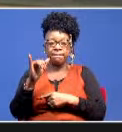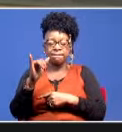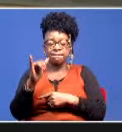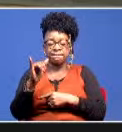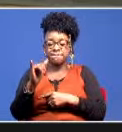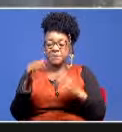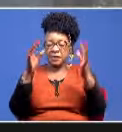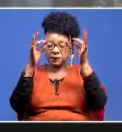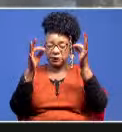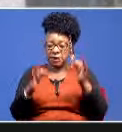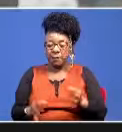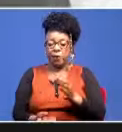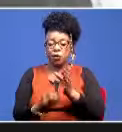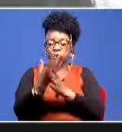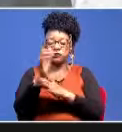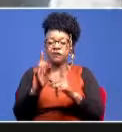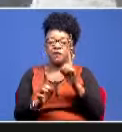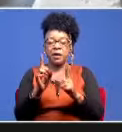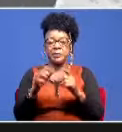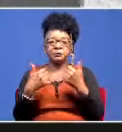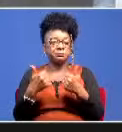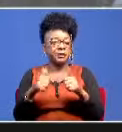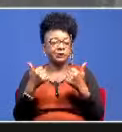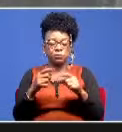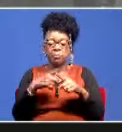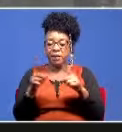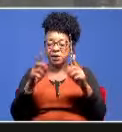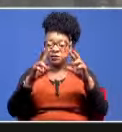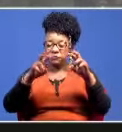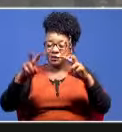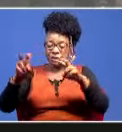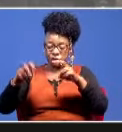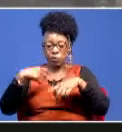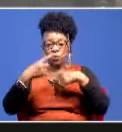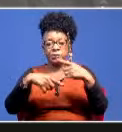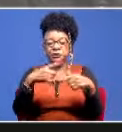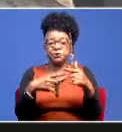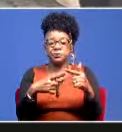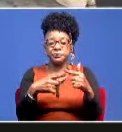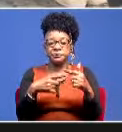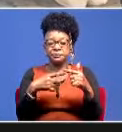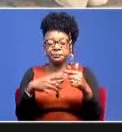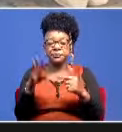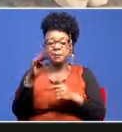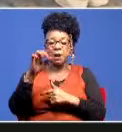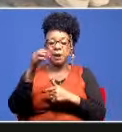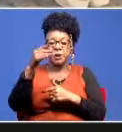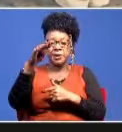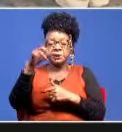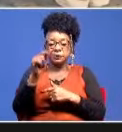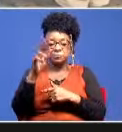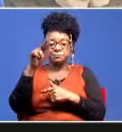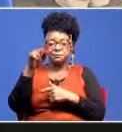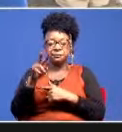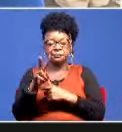determine the cause of the fire, but investigations are ongoing. Margaret Kimathi, NTV.